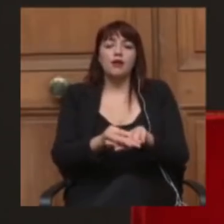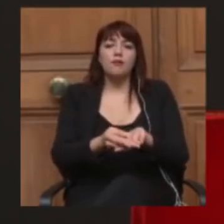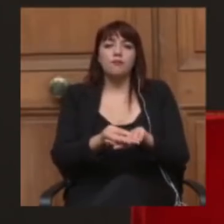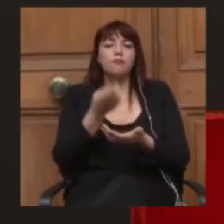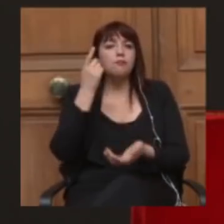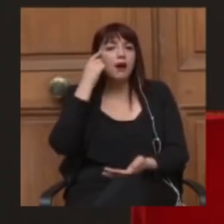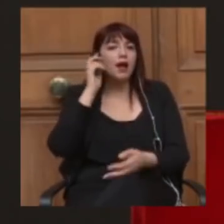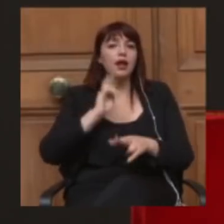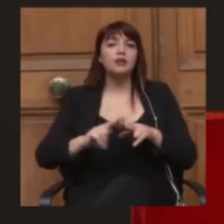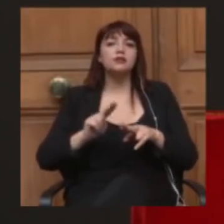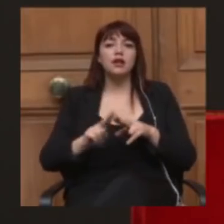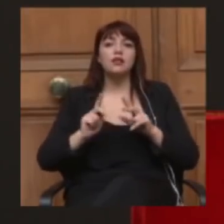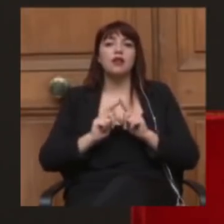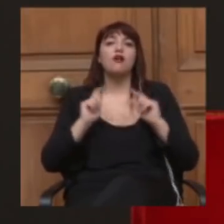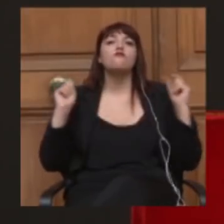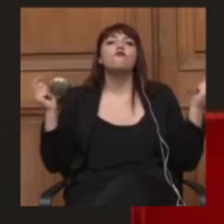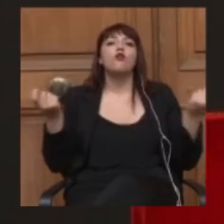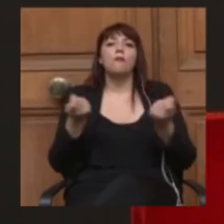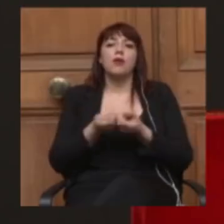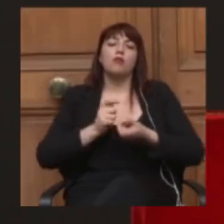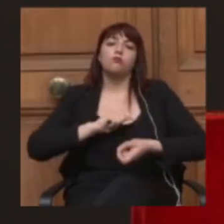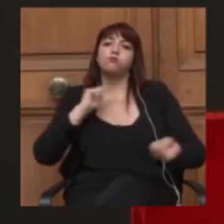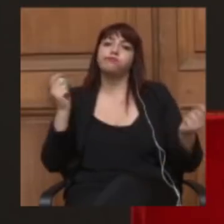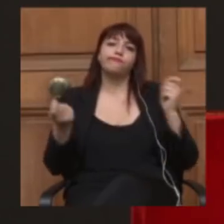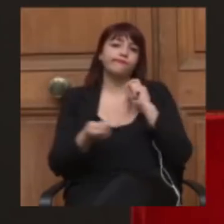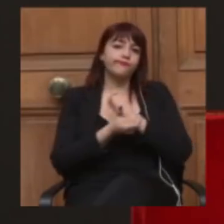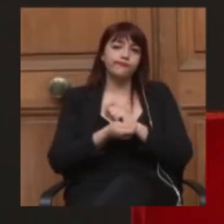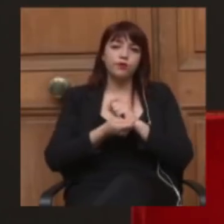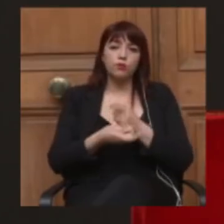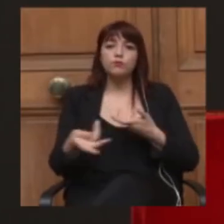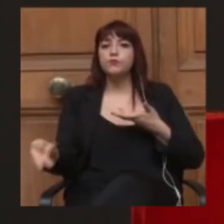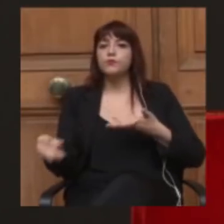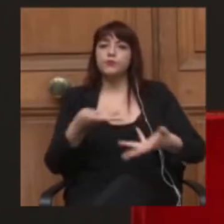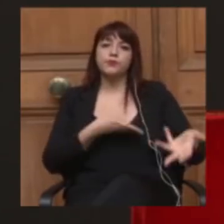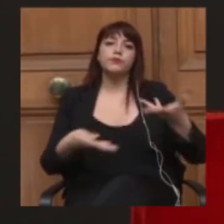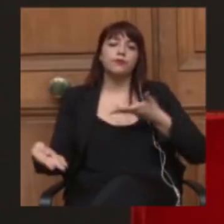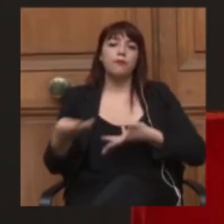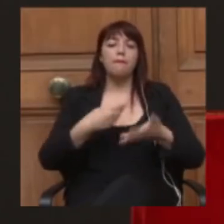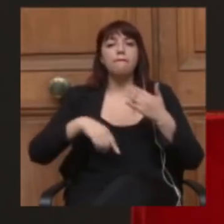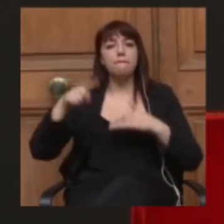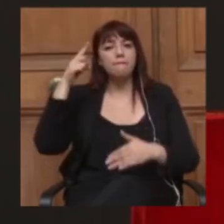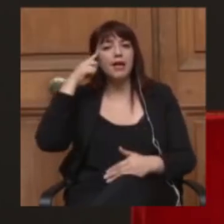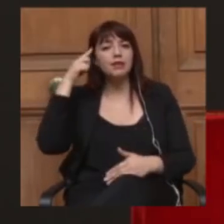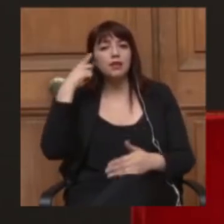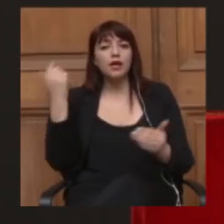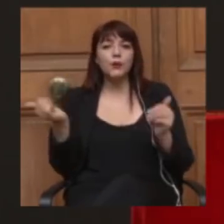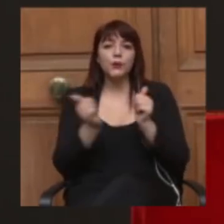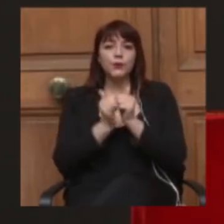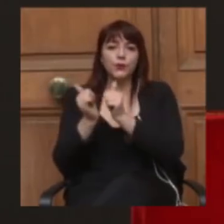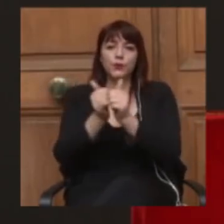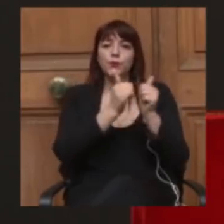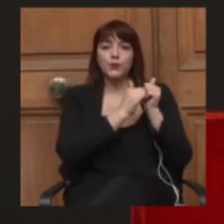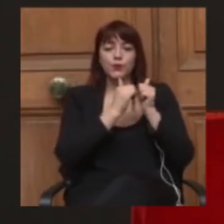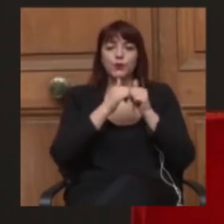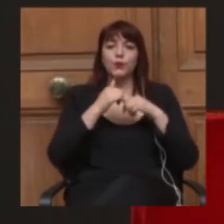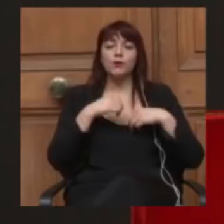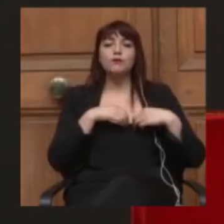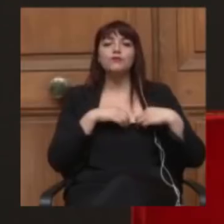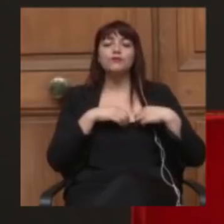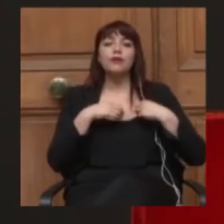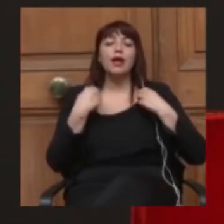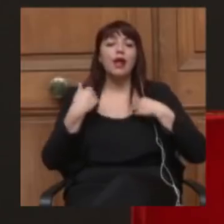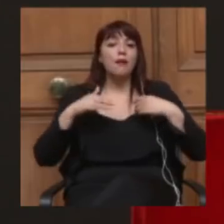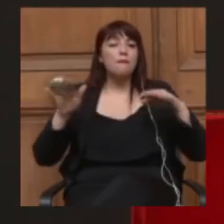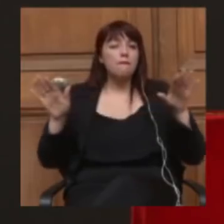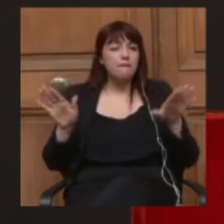one another as we read and think together. When panic and